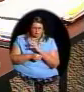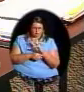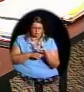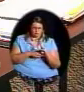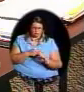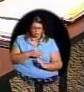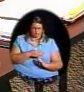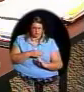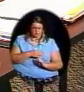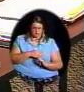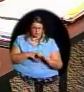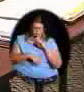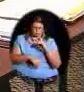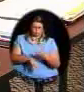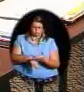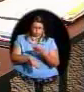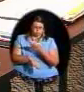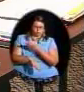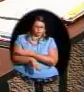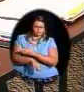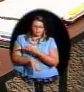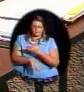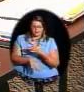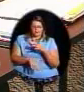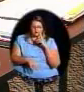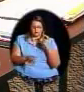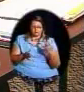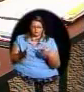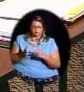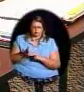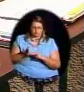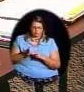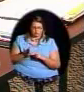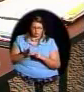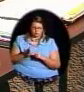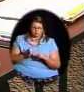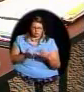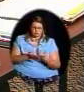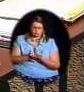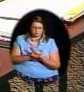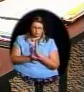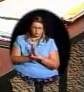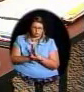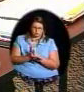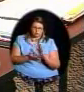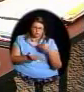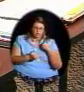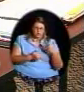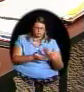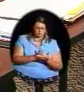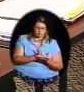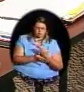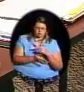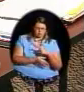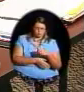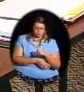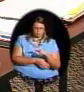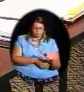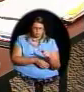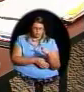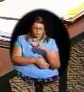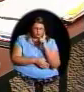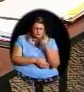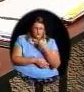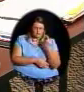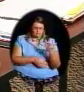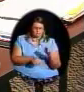is what spikes those. And if you look, those are the newer schools that have the newer pools that they're looking for. But